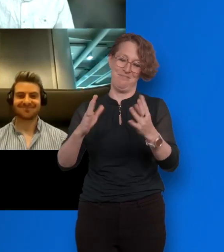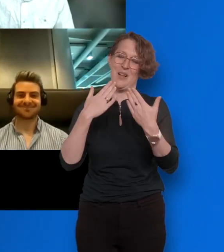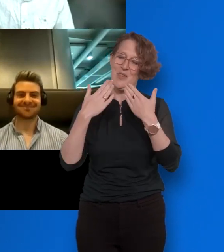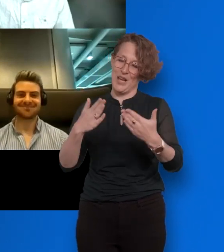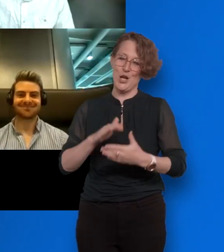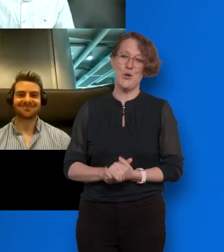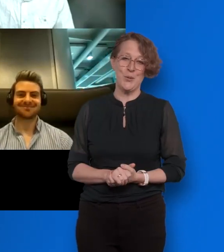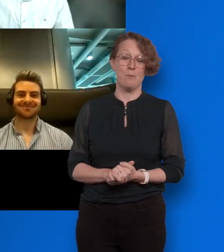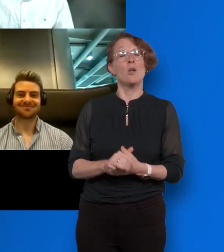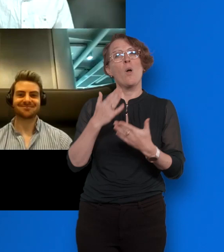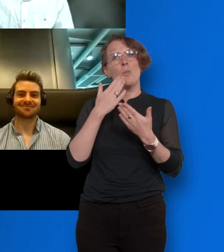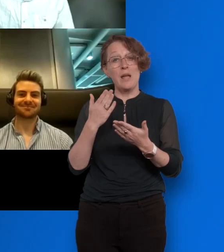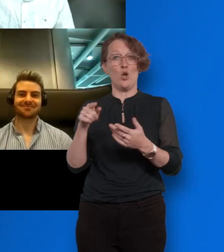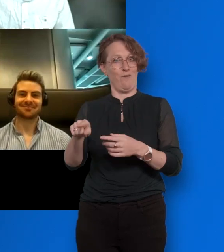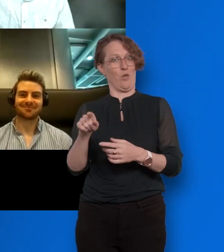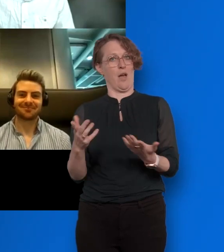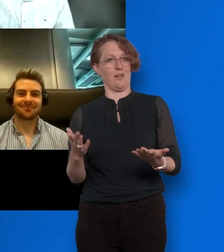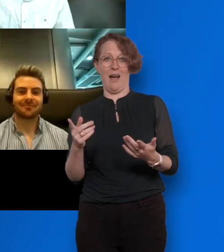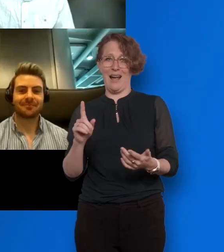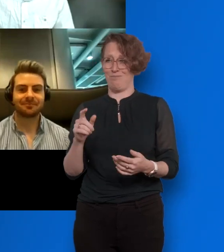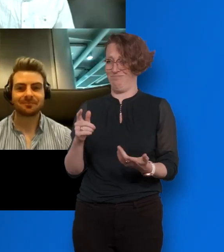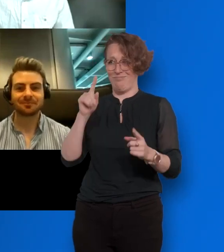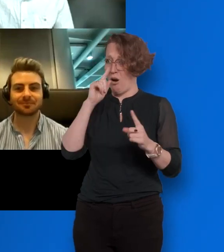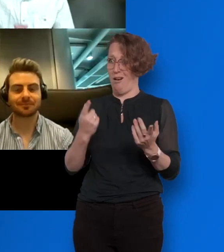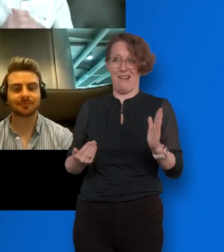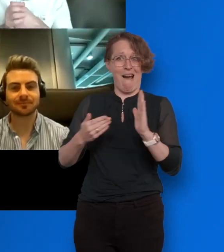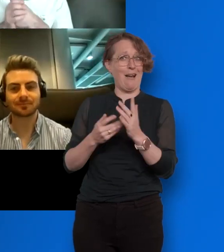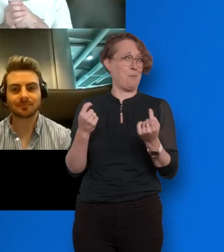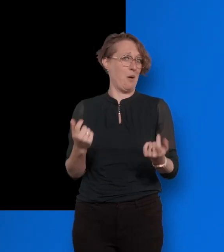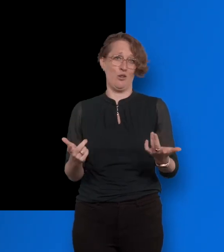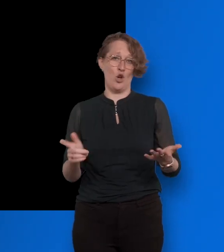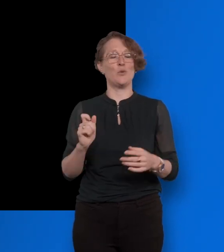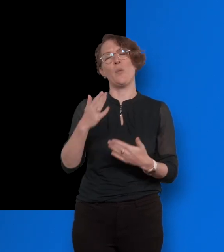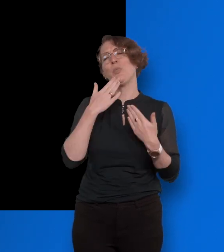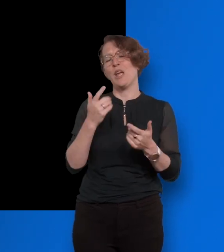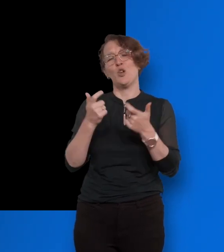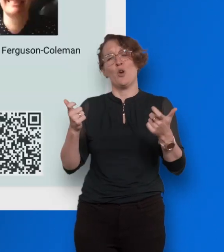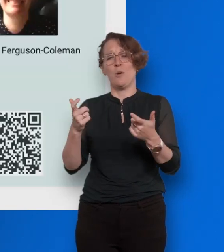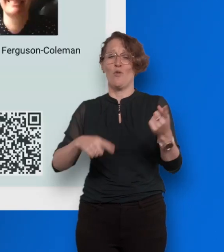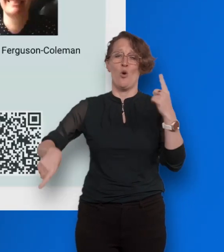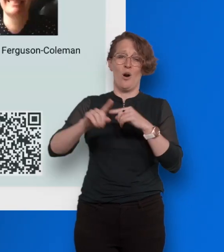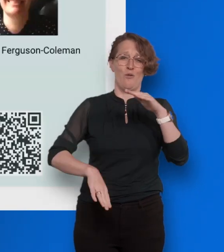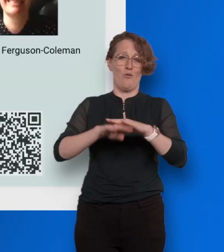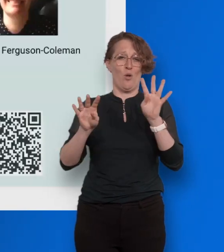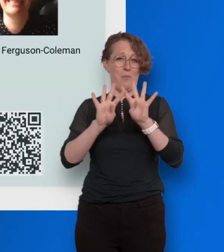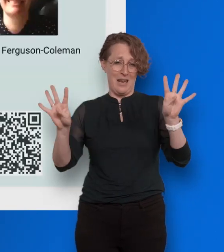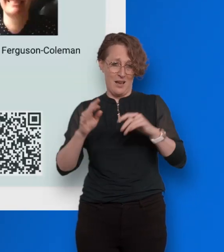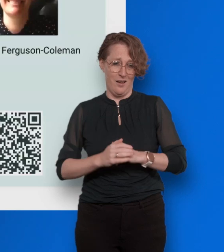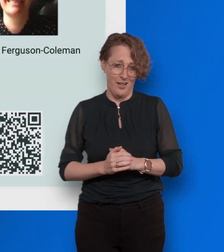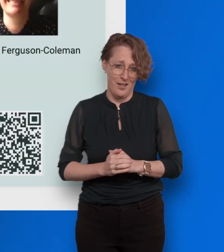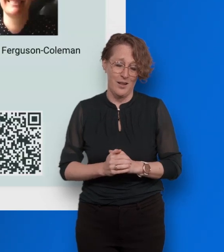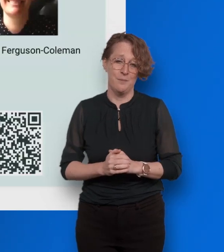So thank you very much for that. I don't really have much to add to this. So thank you so much to our panel